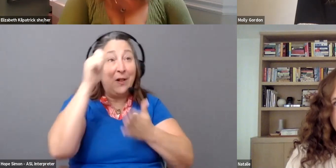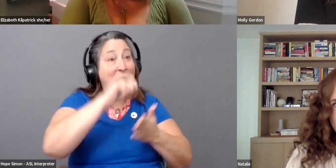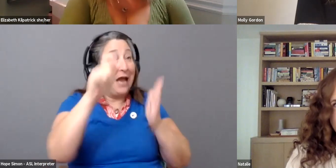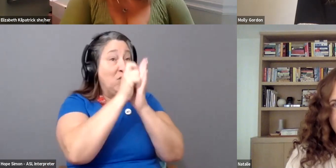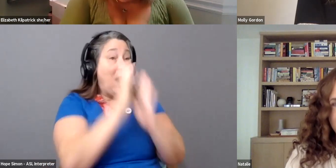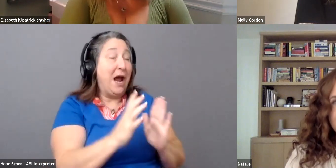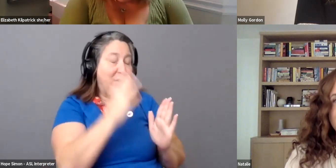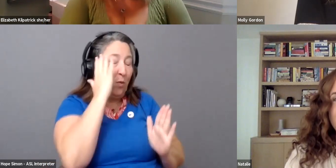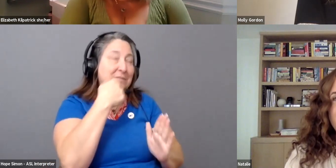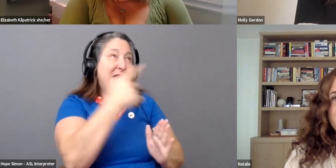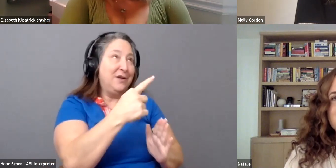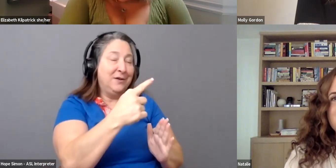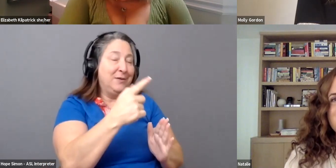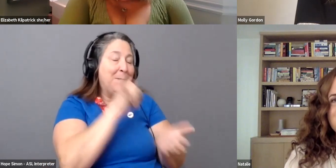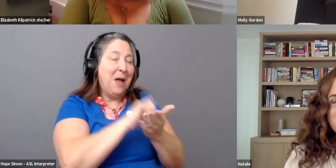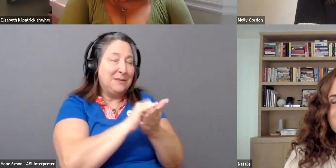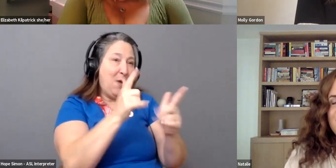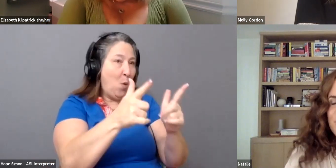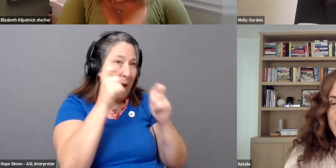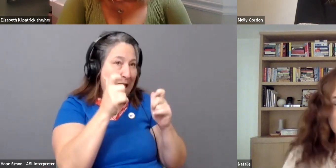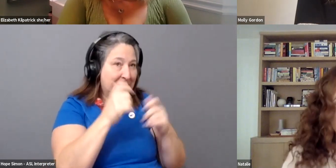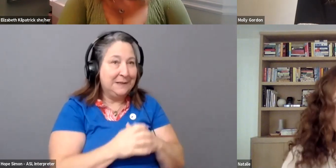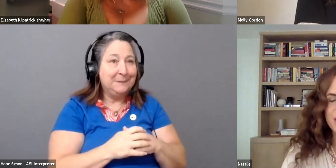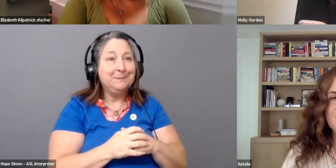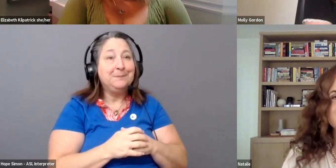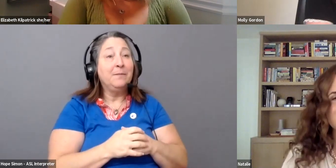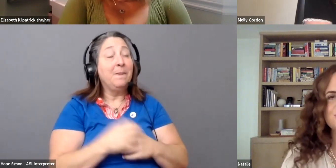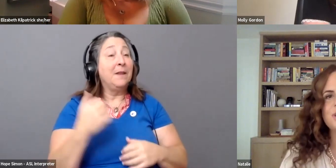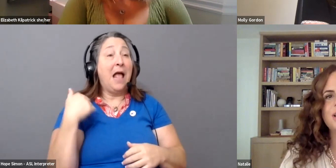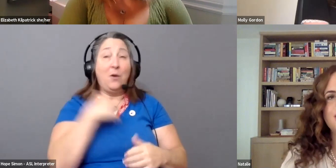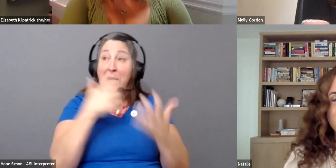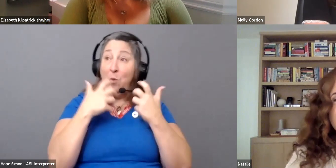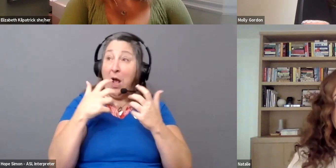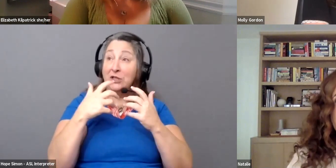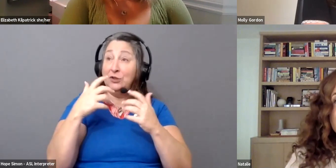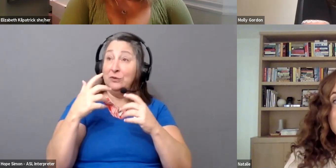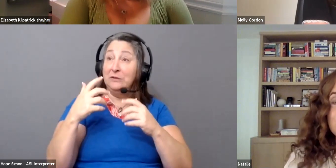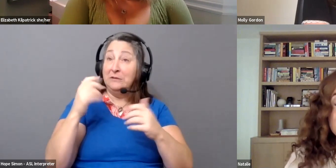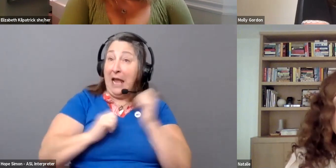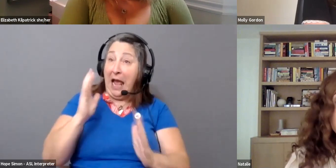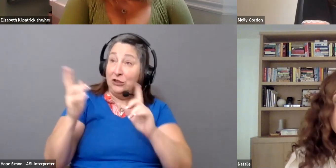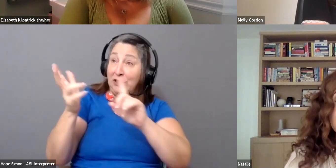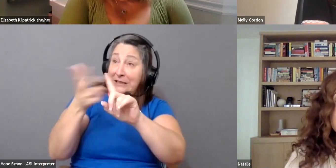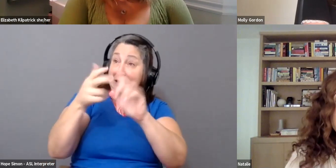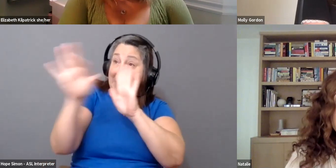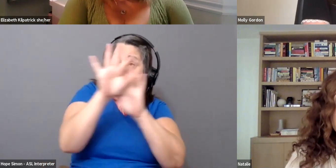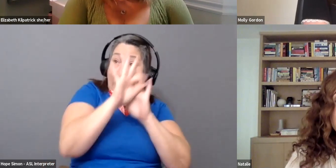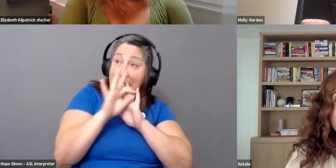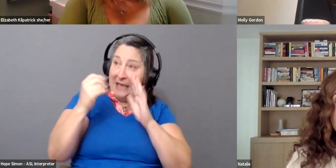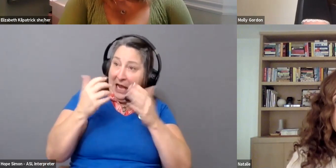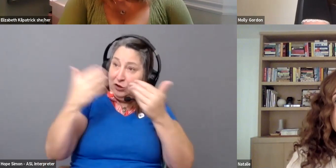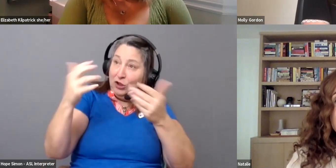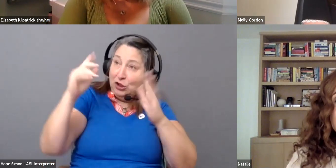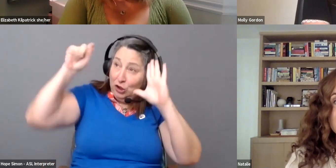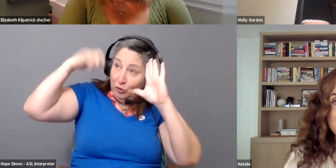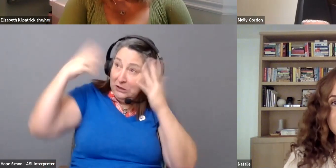not a thing. And we want to cast it and shoot it. And I truly, I'm going to be